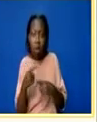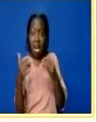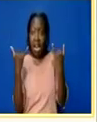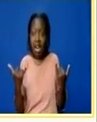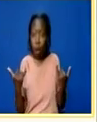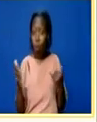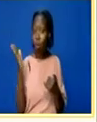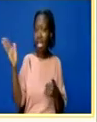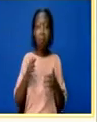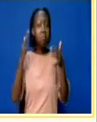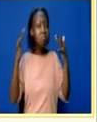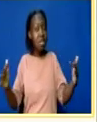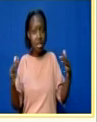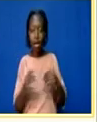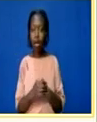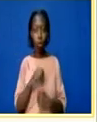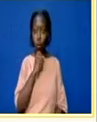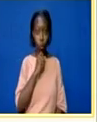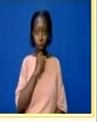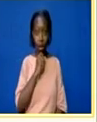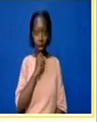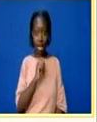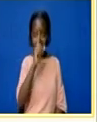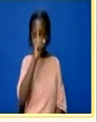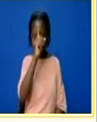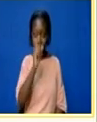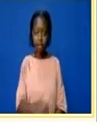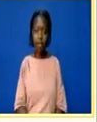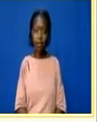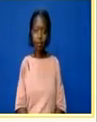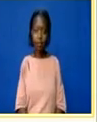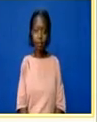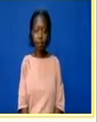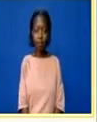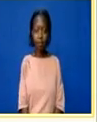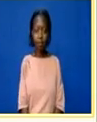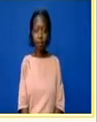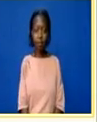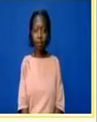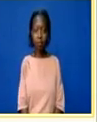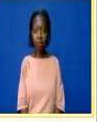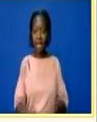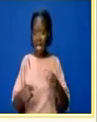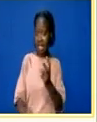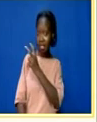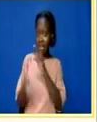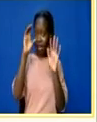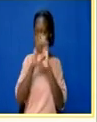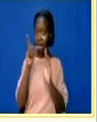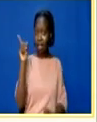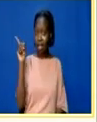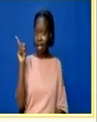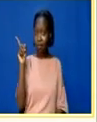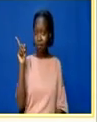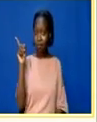Yes. Hey, you guys, let's be serious. No, I just want you to look at that diagram. Wow. And get to